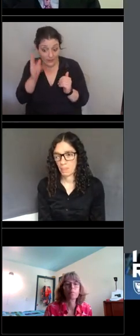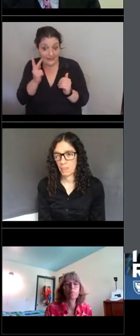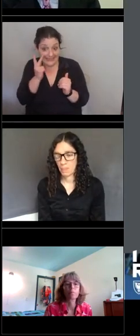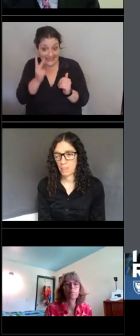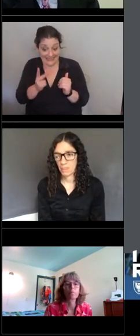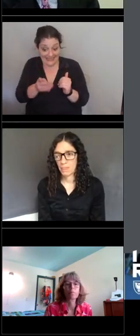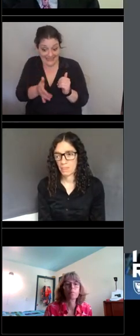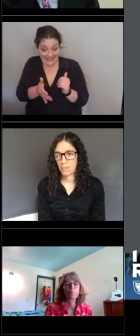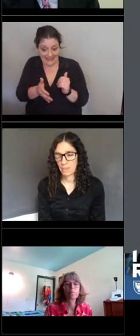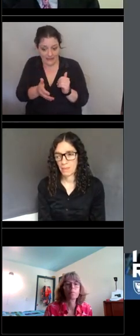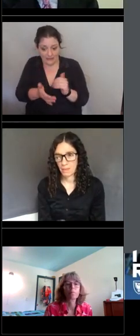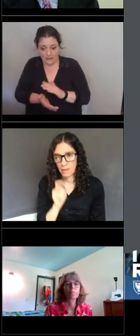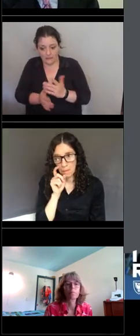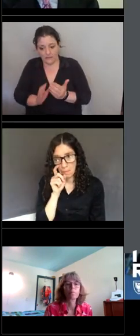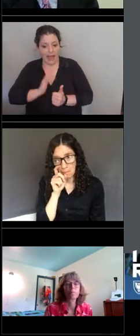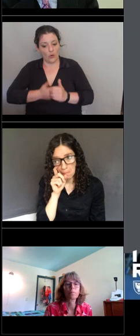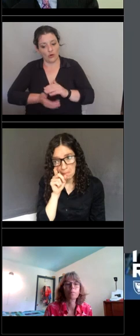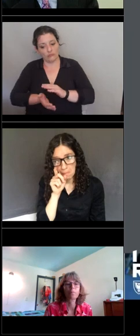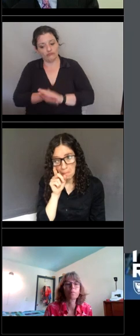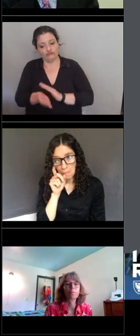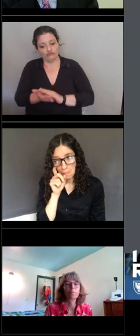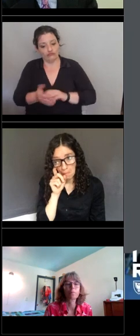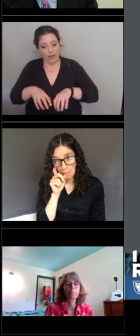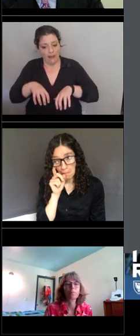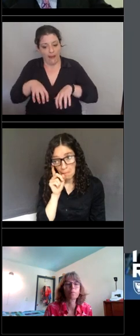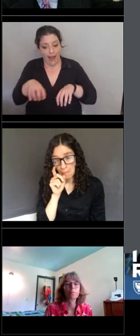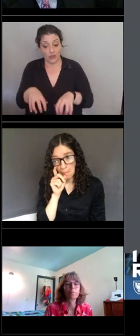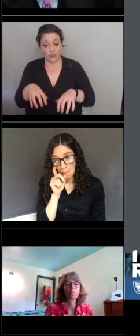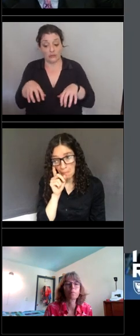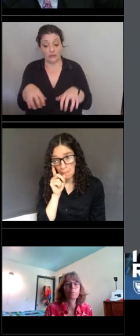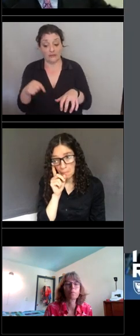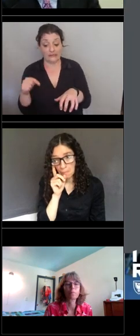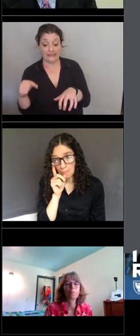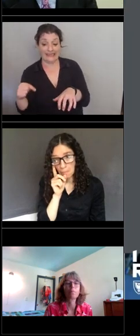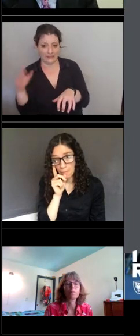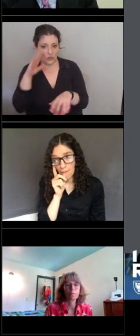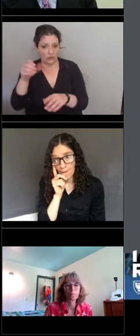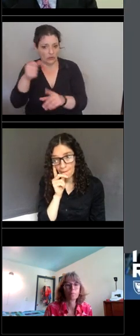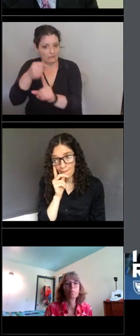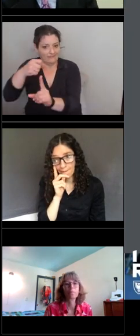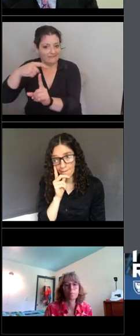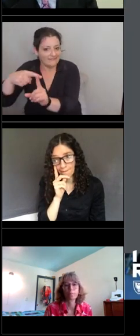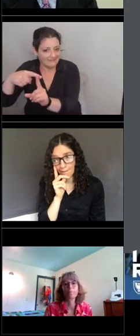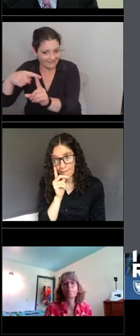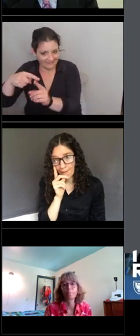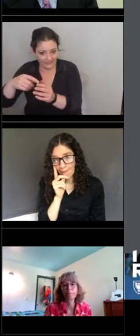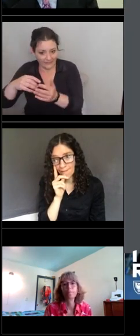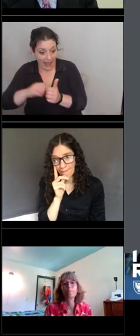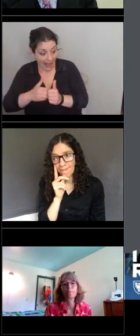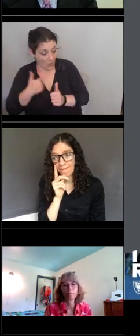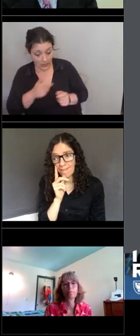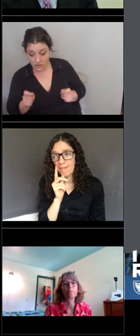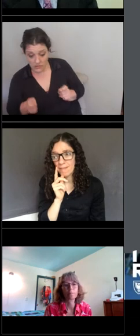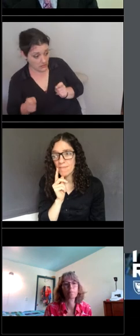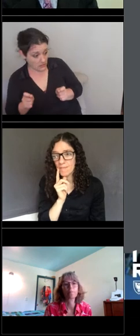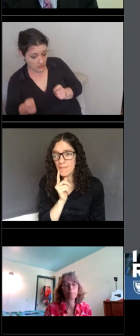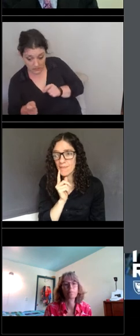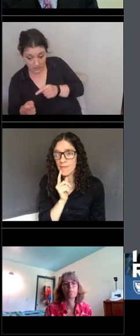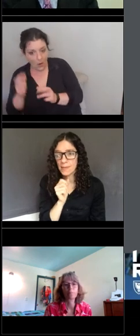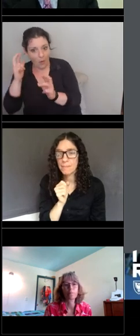operational measures in response to what they've discovered within these last, 5 years of their research and